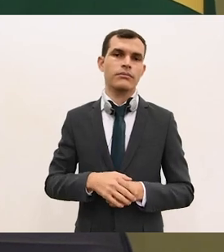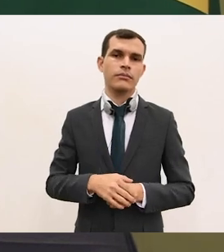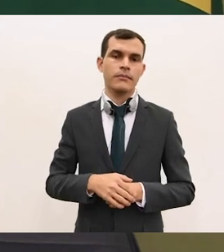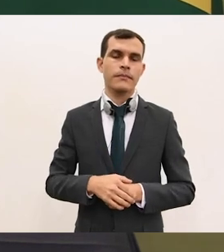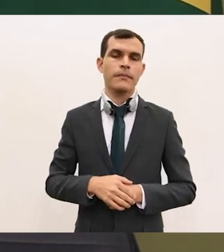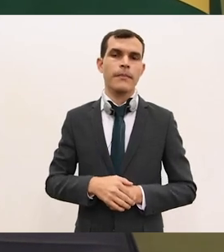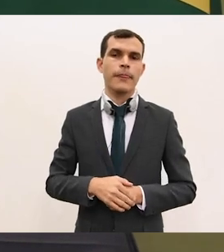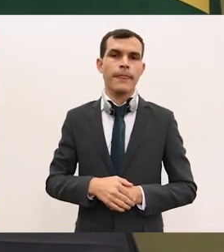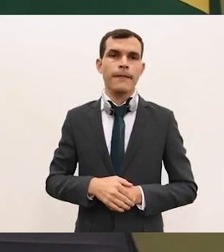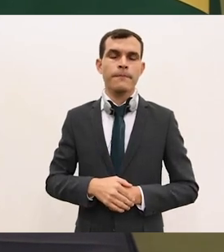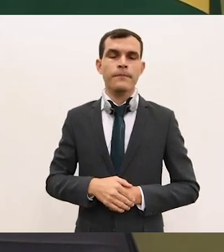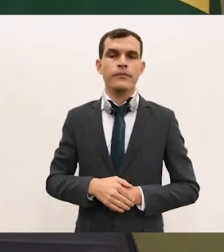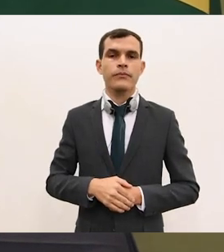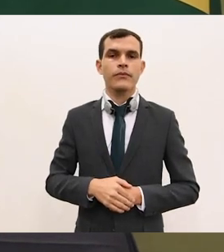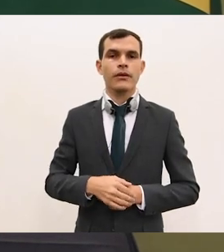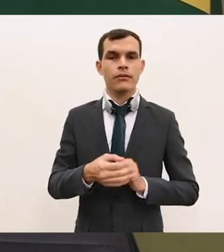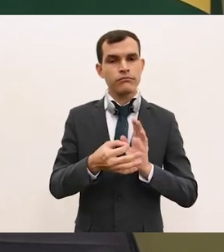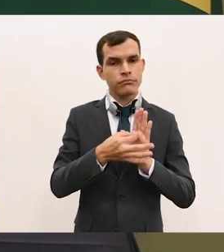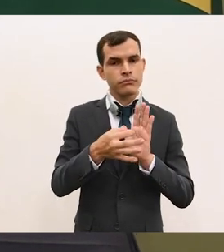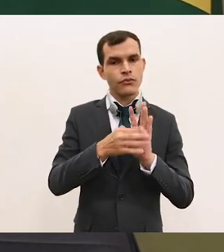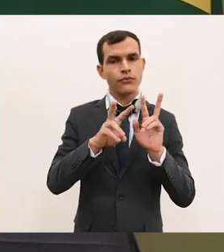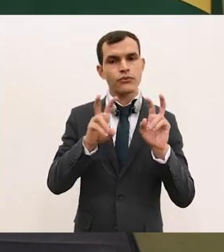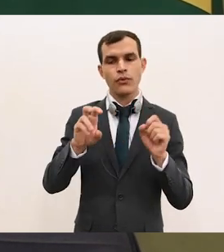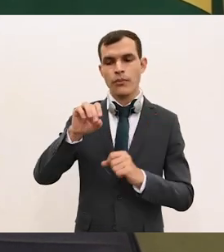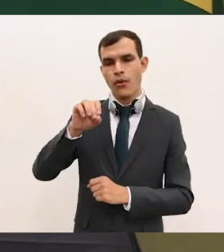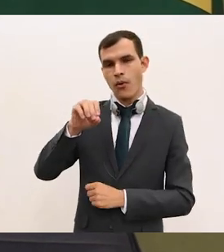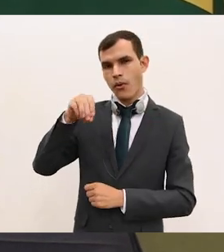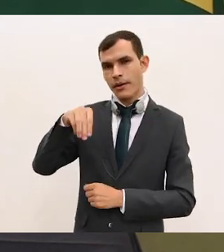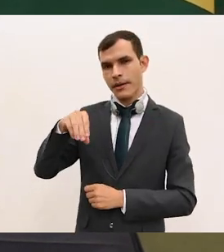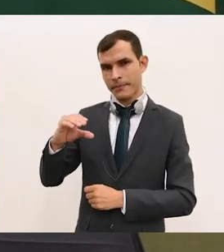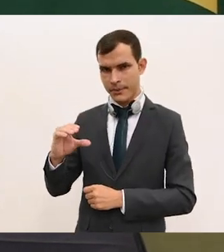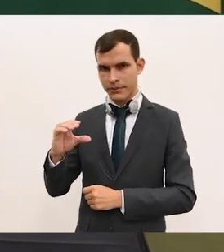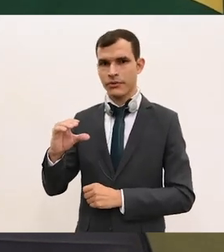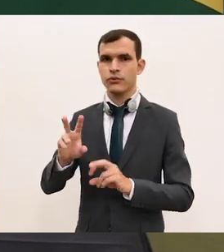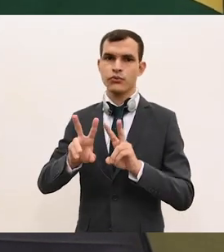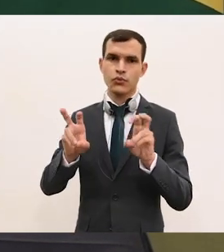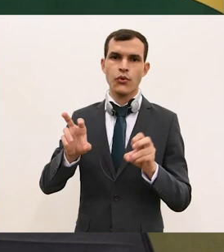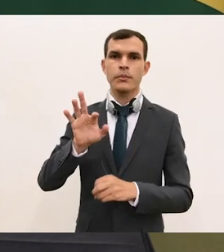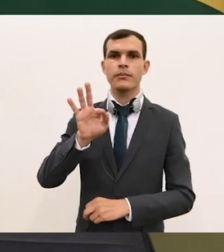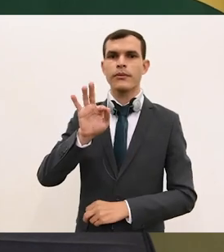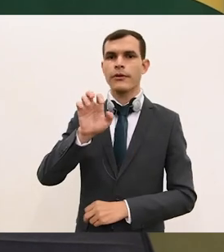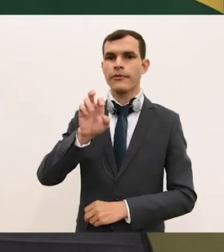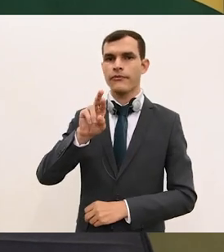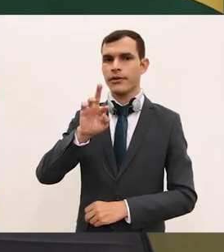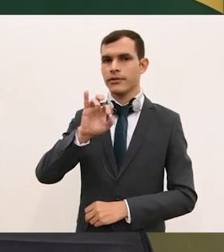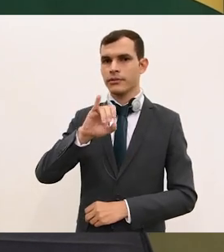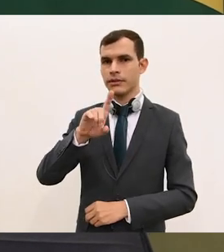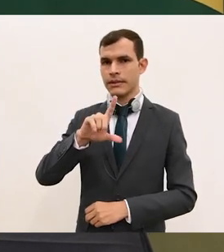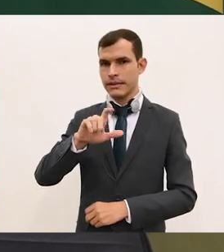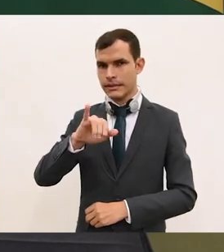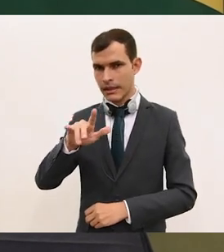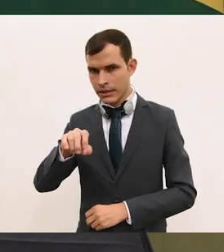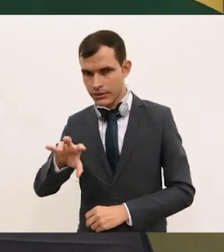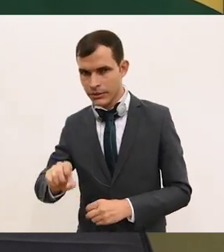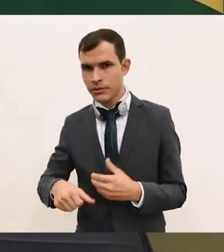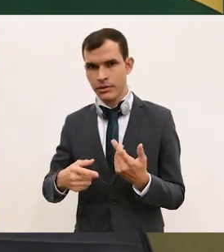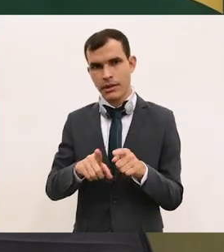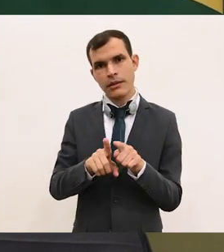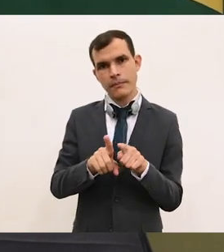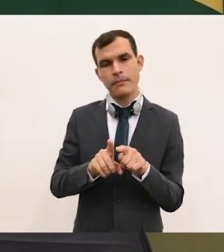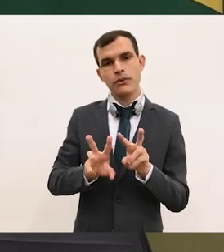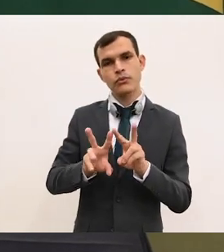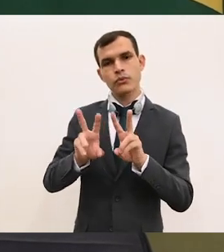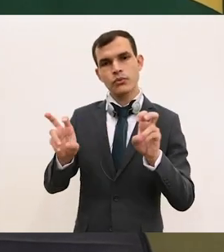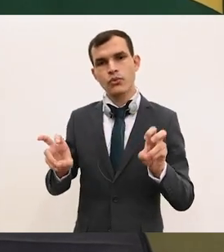proatividade da OMC em matéria de fertilizantes e também sobre o tema